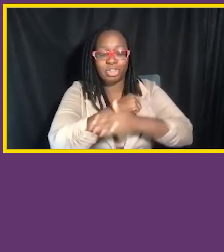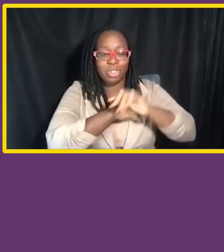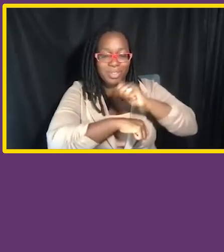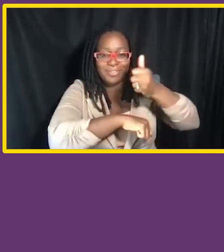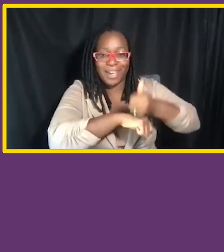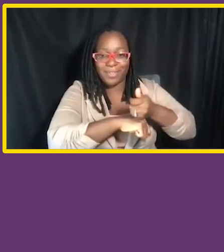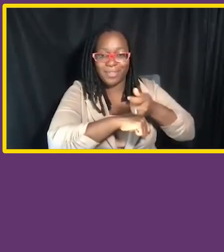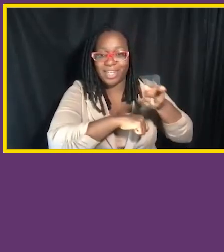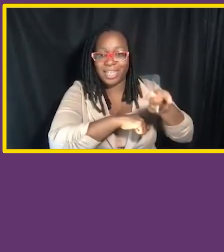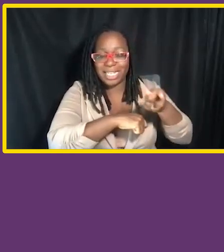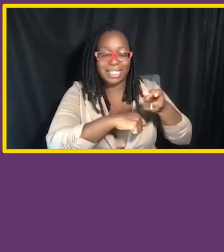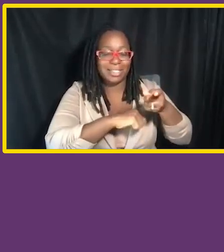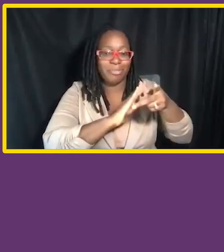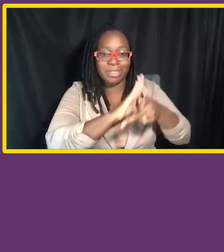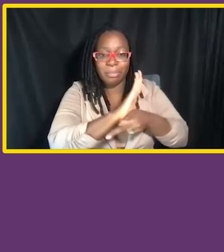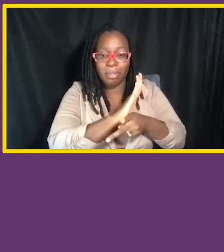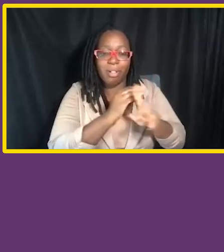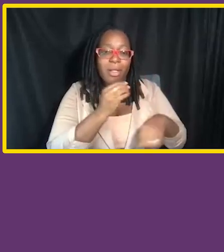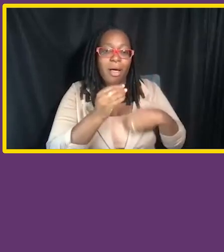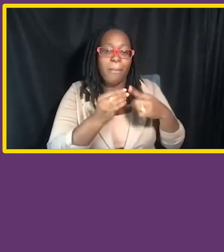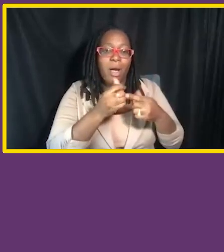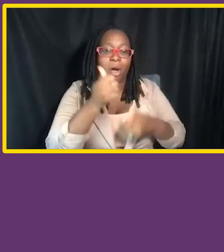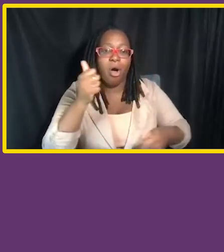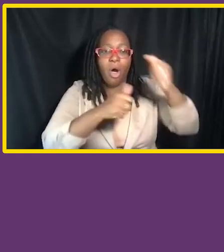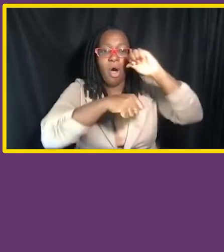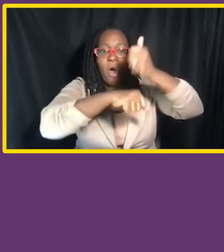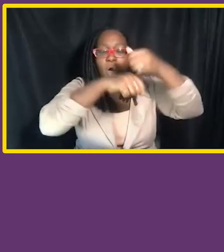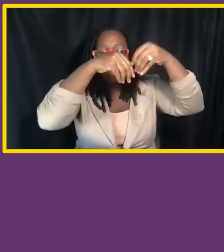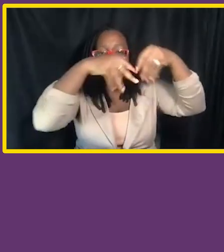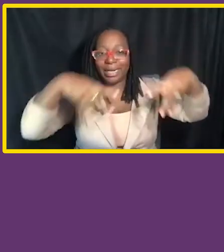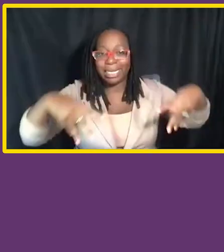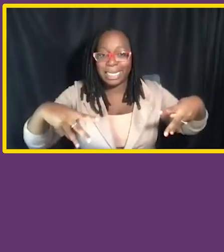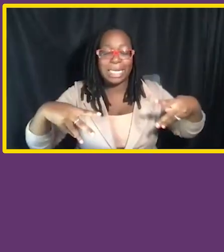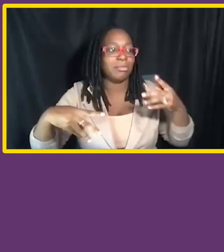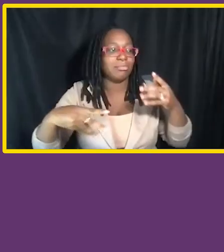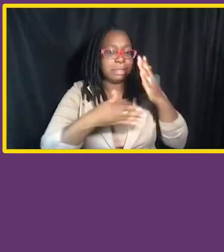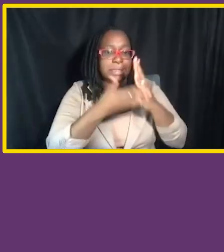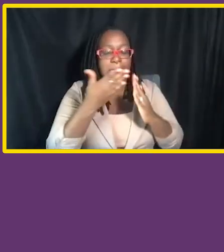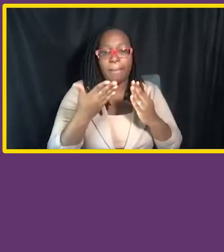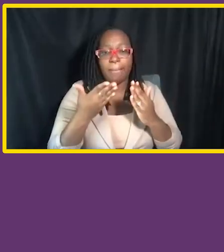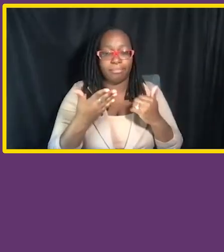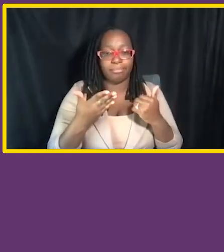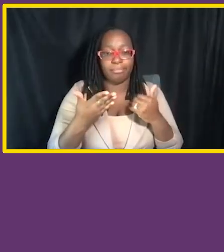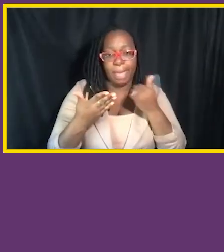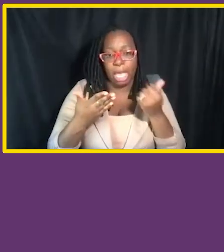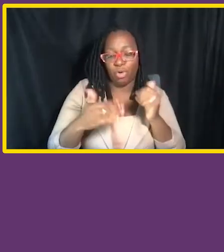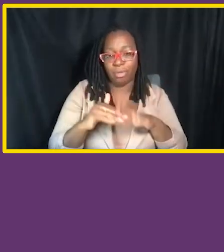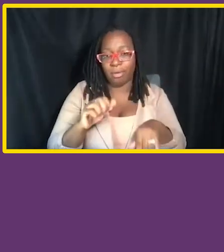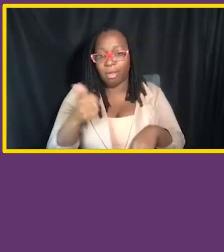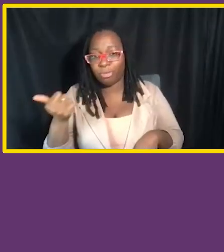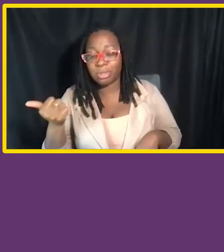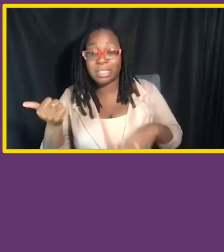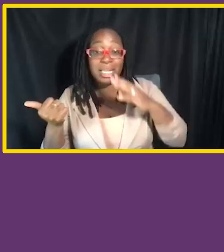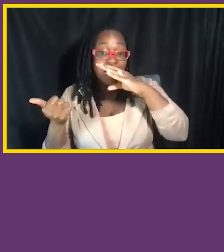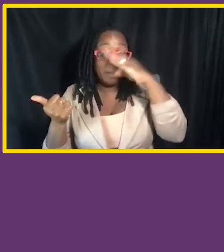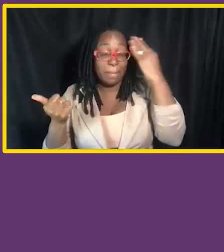of hierarchy and treating some people better than others. And Black women, by definition, have more,